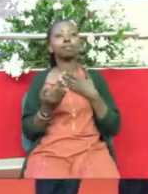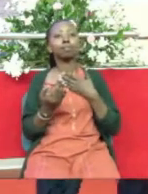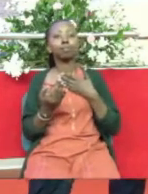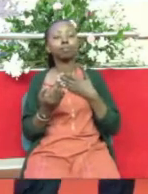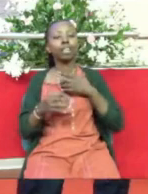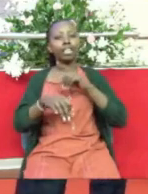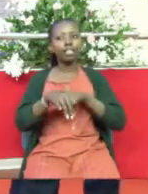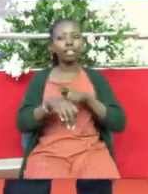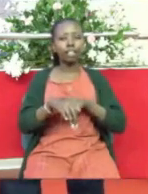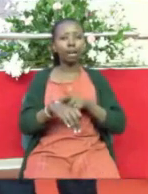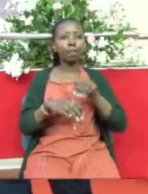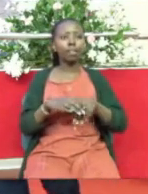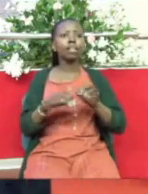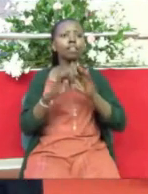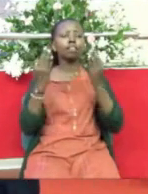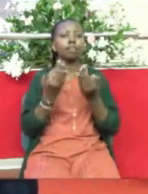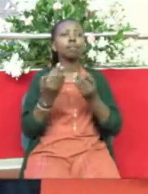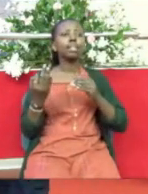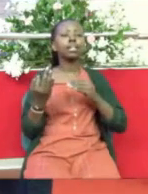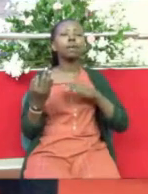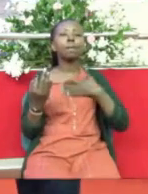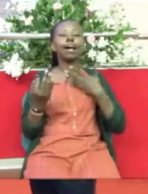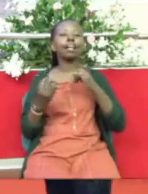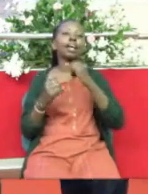Your time is over in my children.